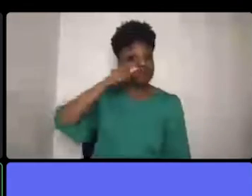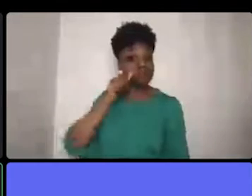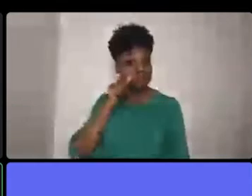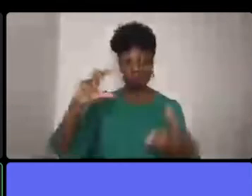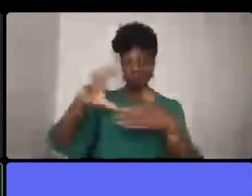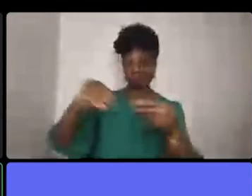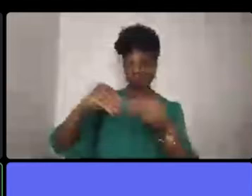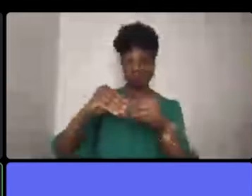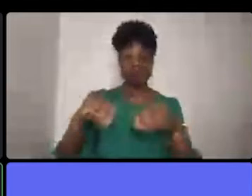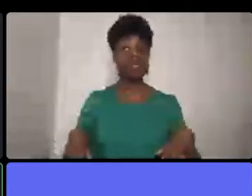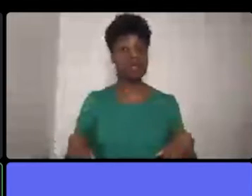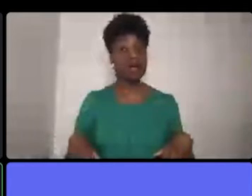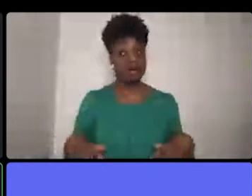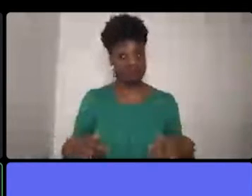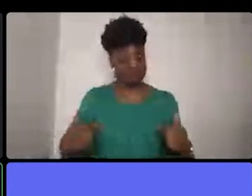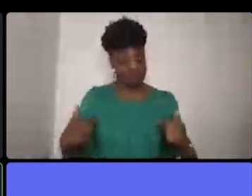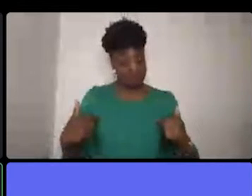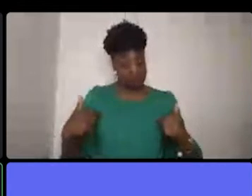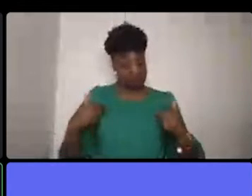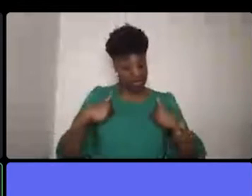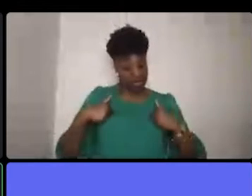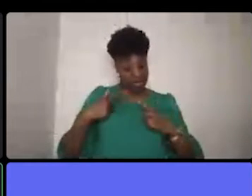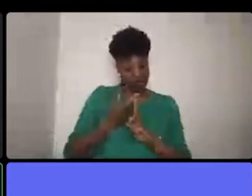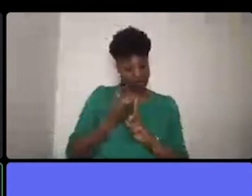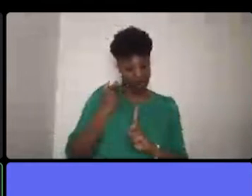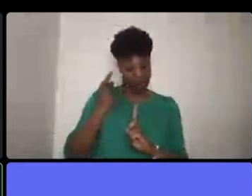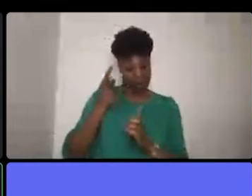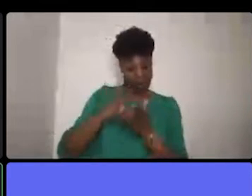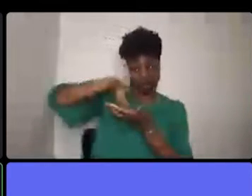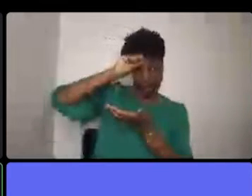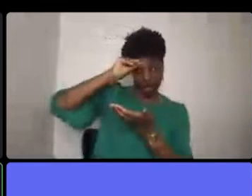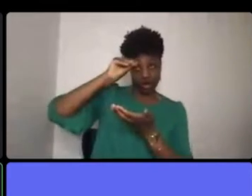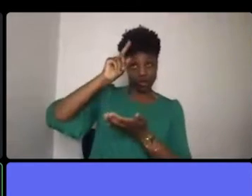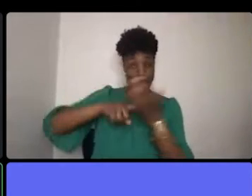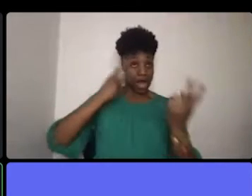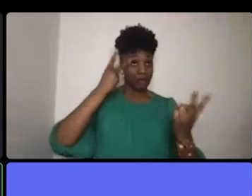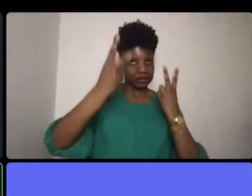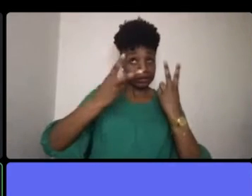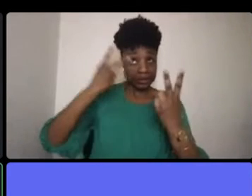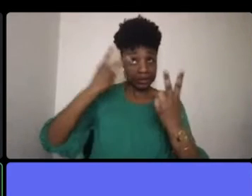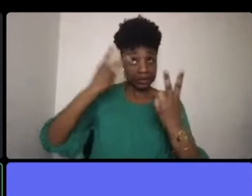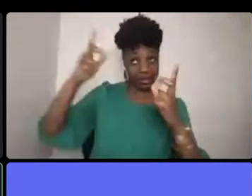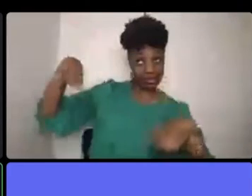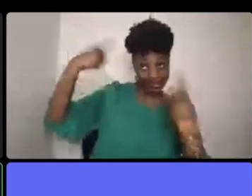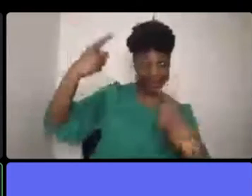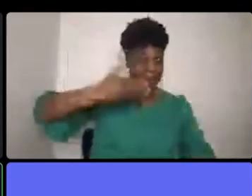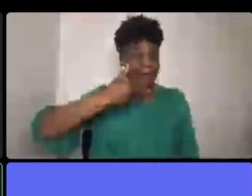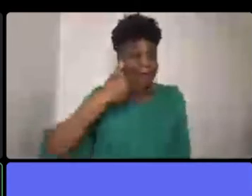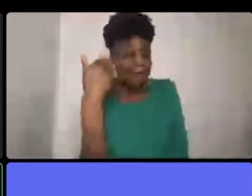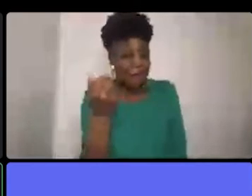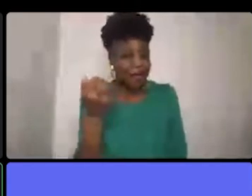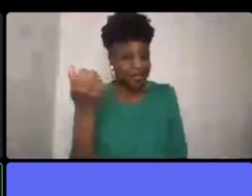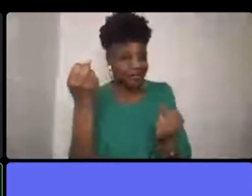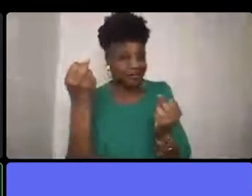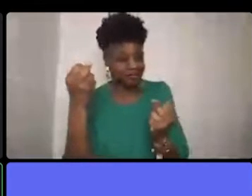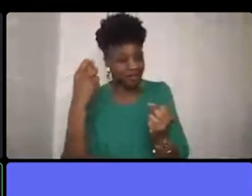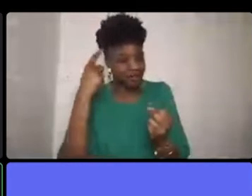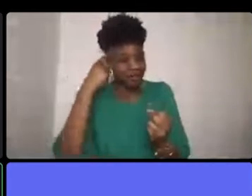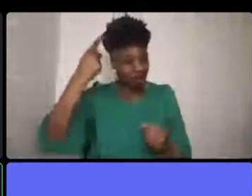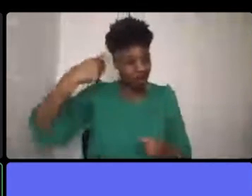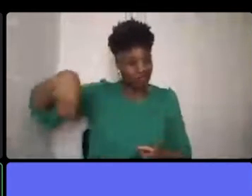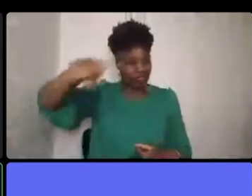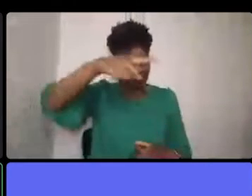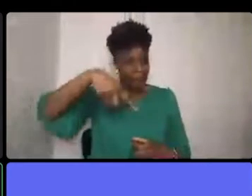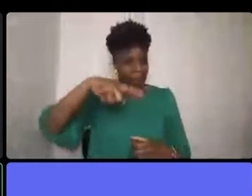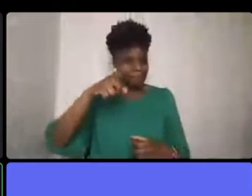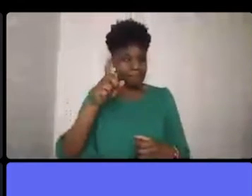this is me speaking from what I've learned and what I've seen and what I've heard, that would be best for them to meet them